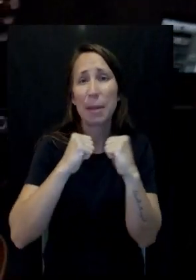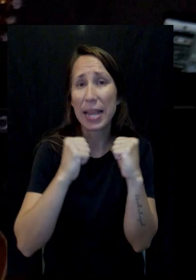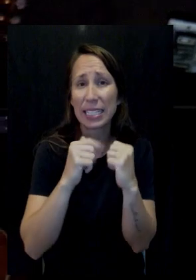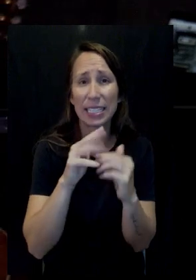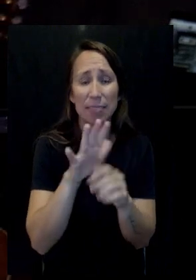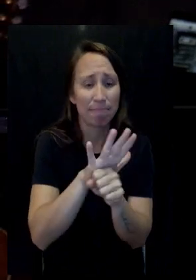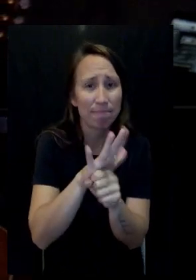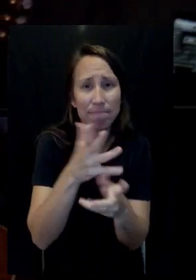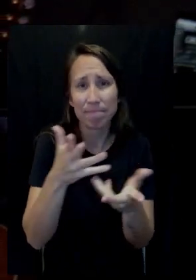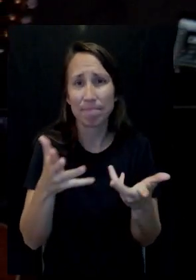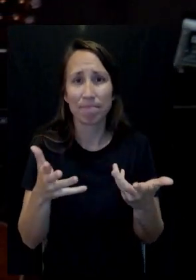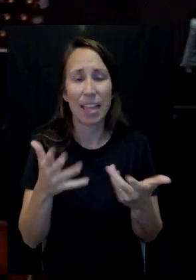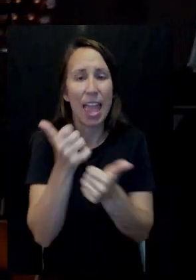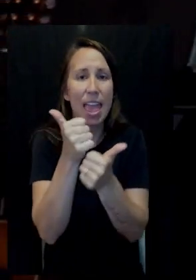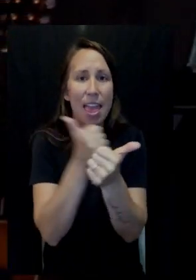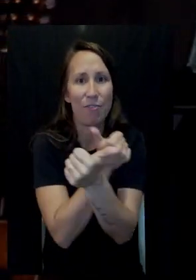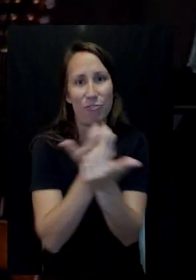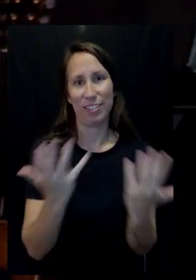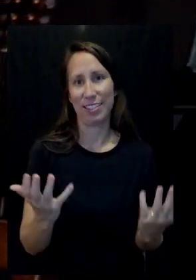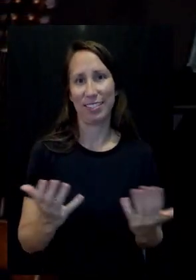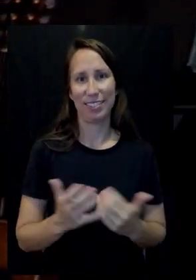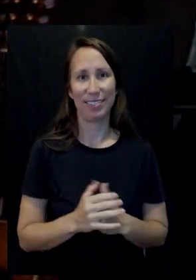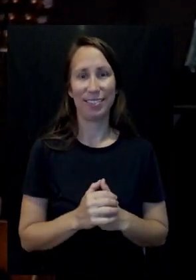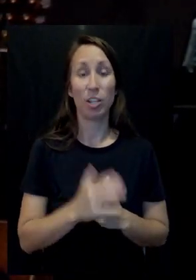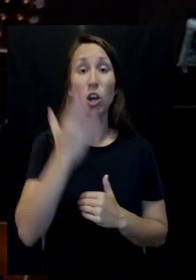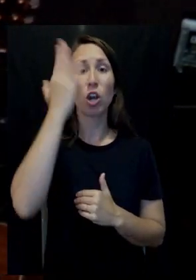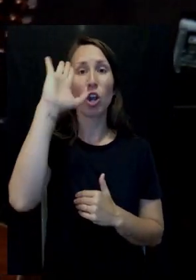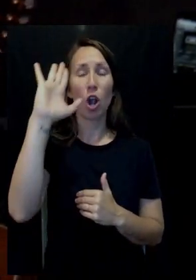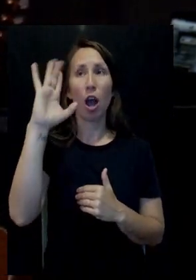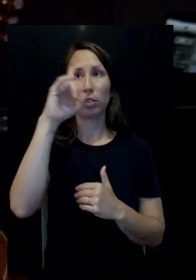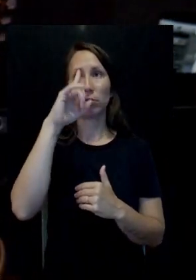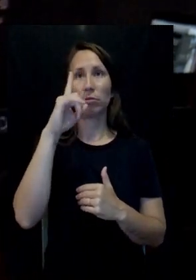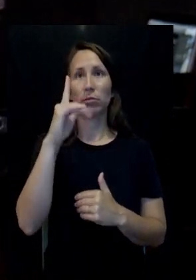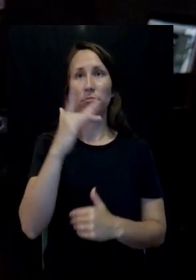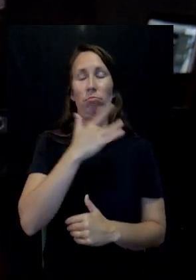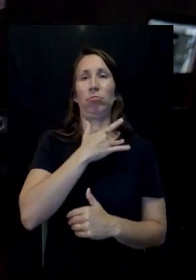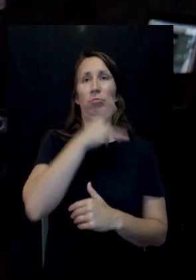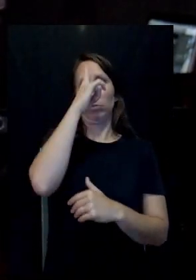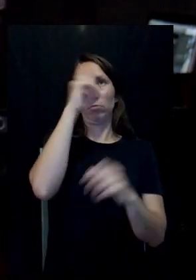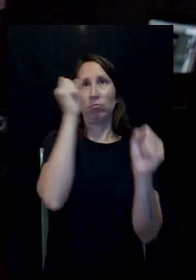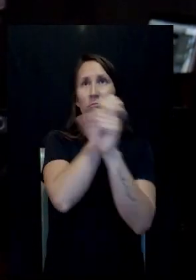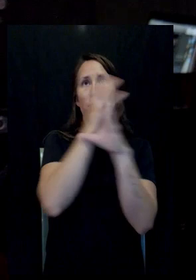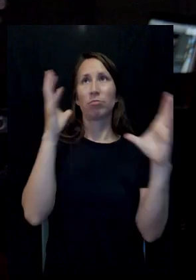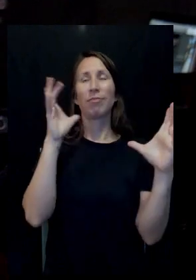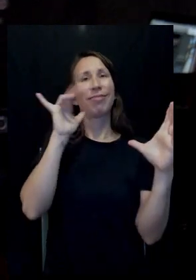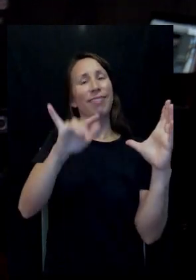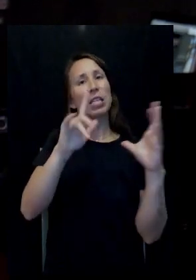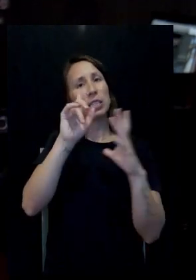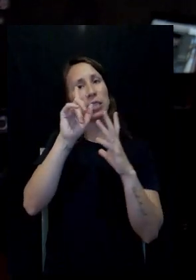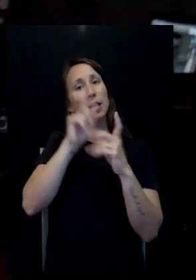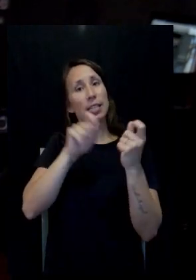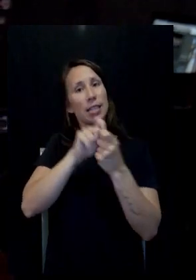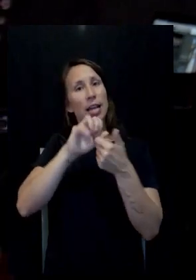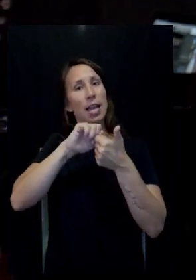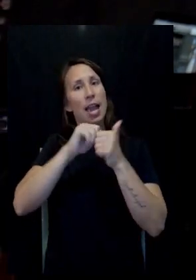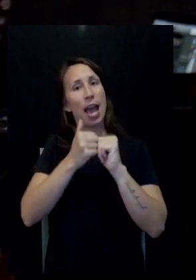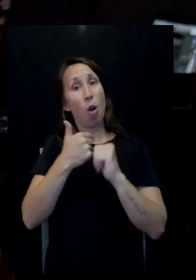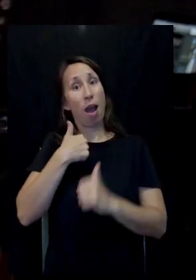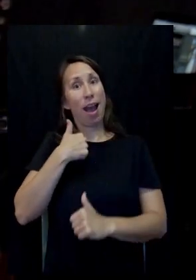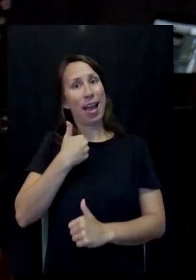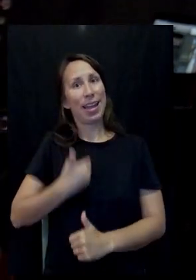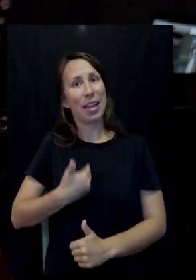space, everything. And God showed me a picture like that. And he said, that's exactly how I am with your